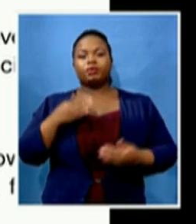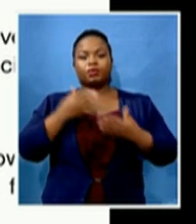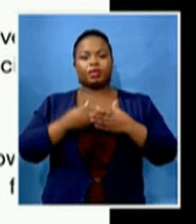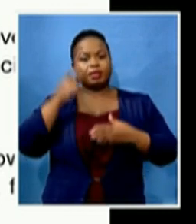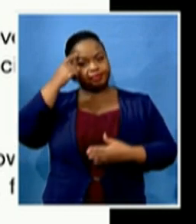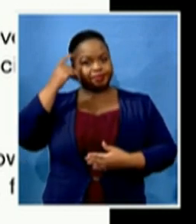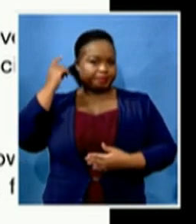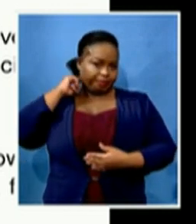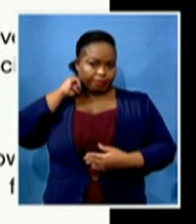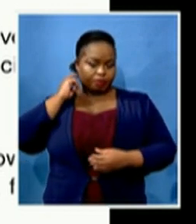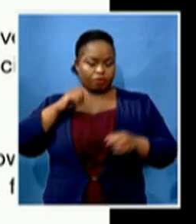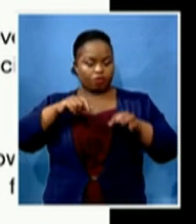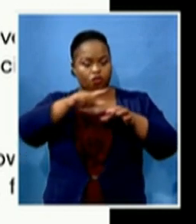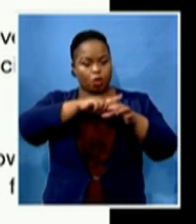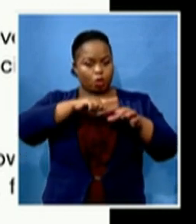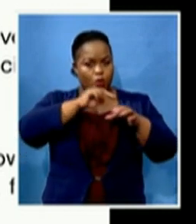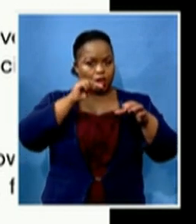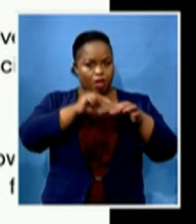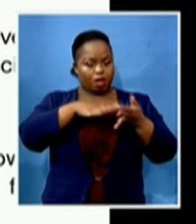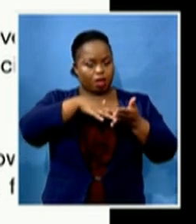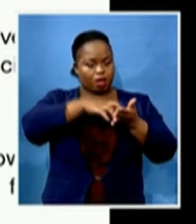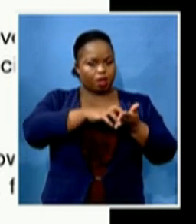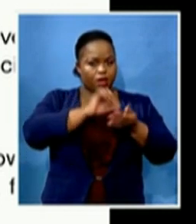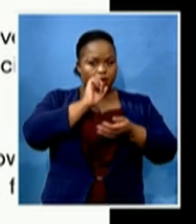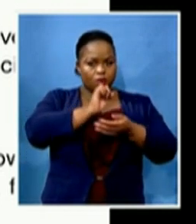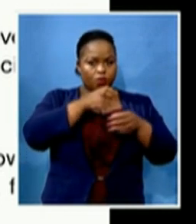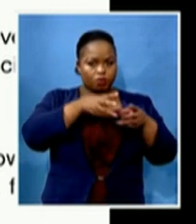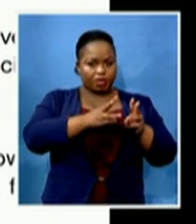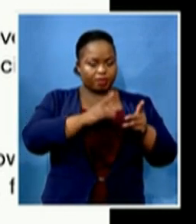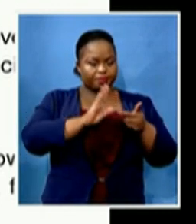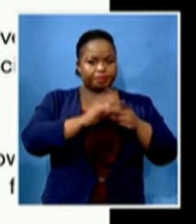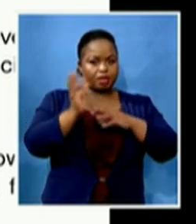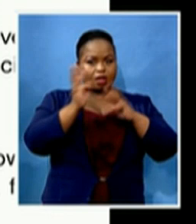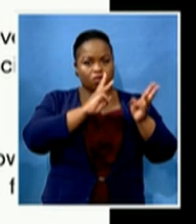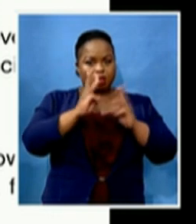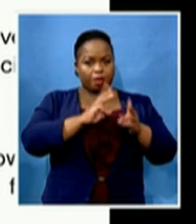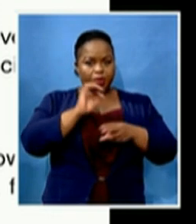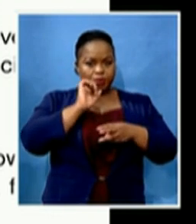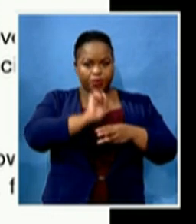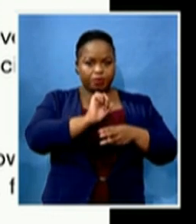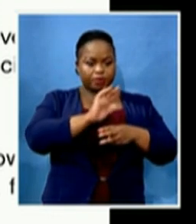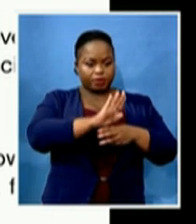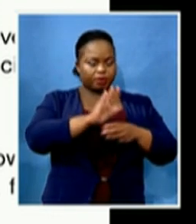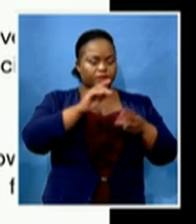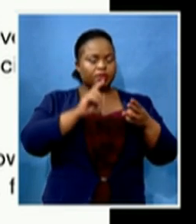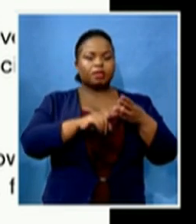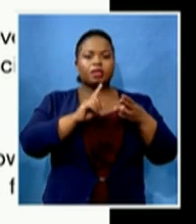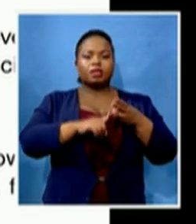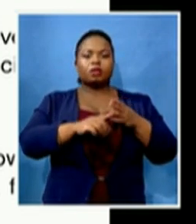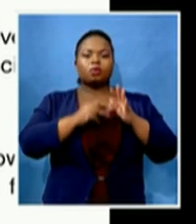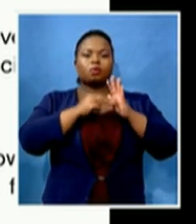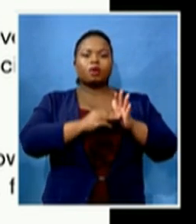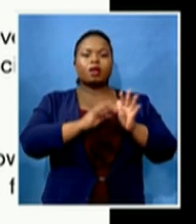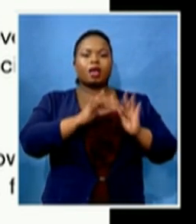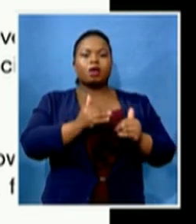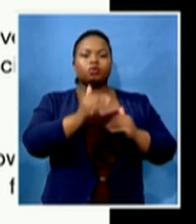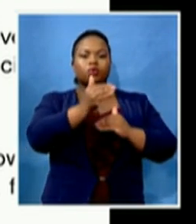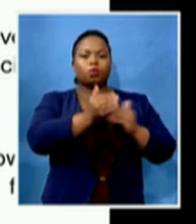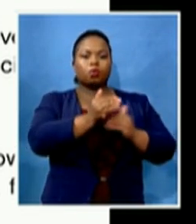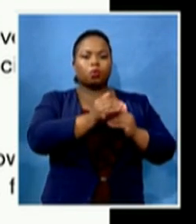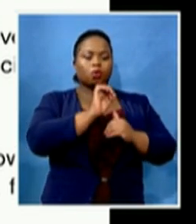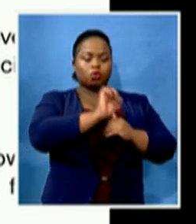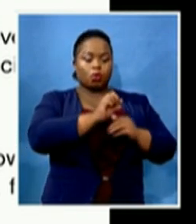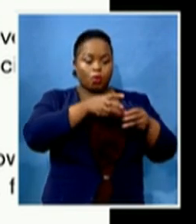and the effects of climate. And the model allows you to turn these on or off. We can produce estimates